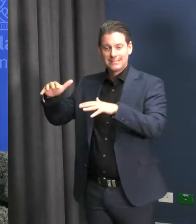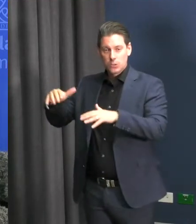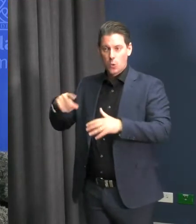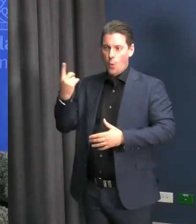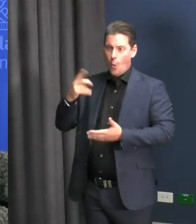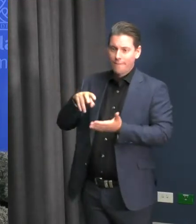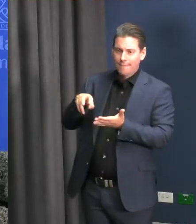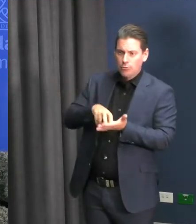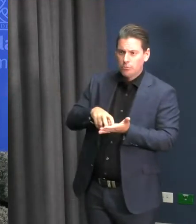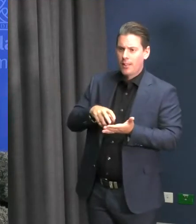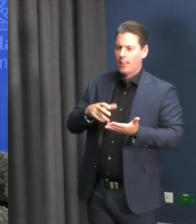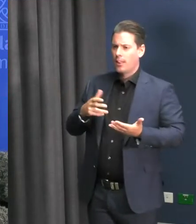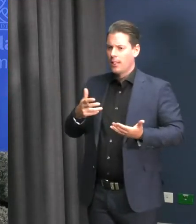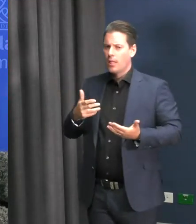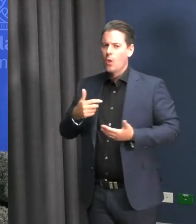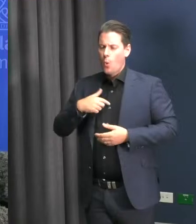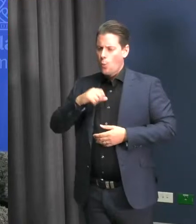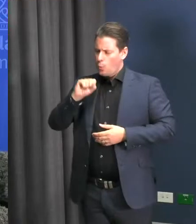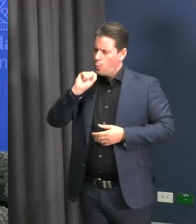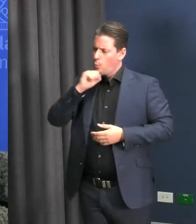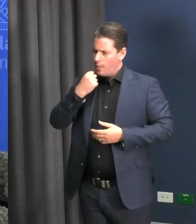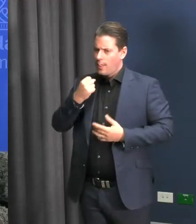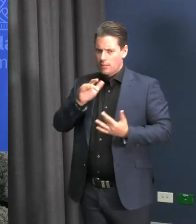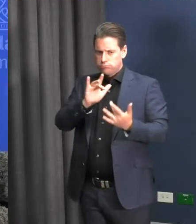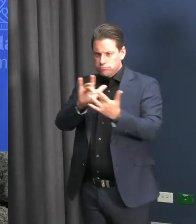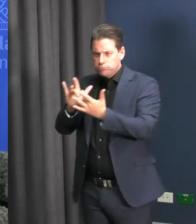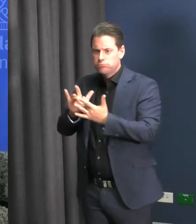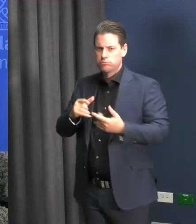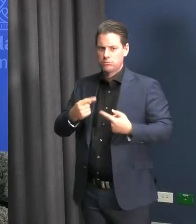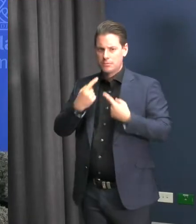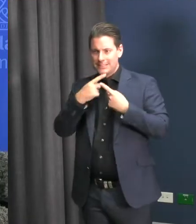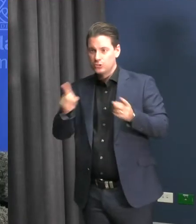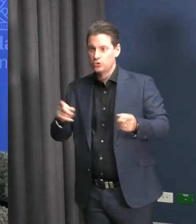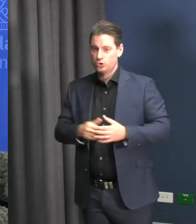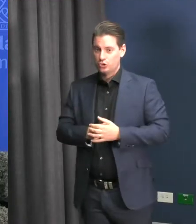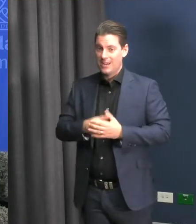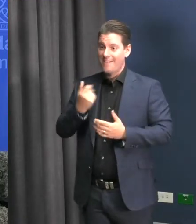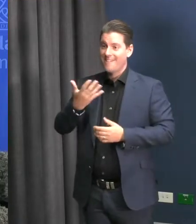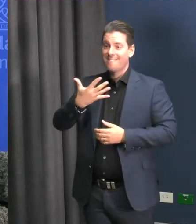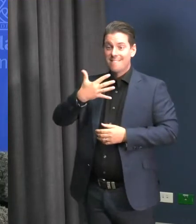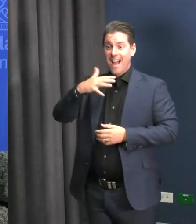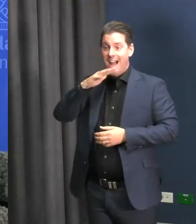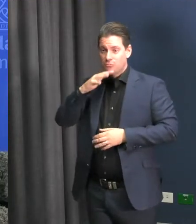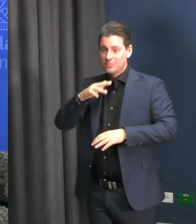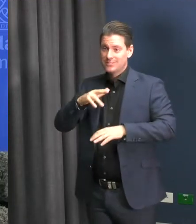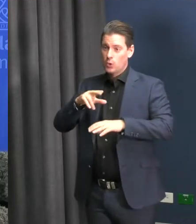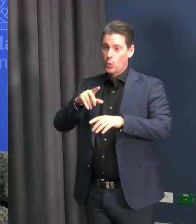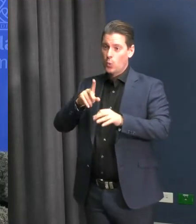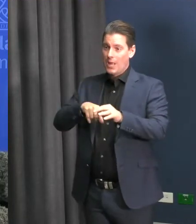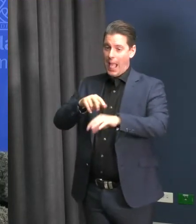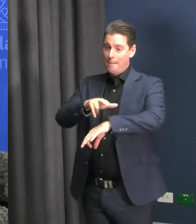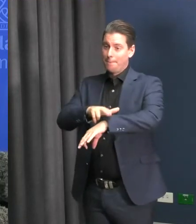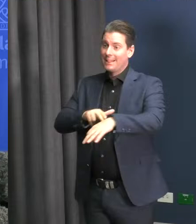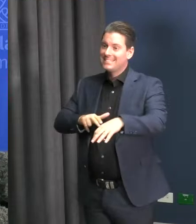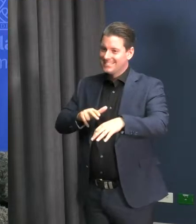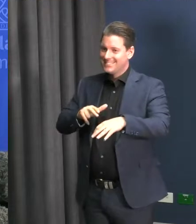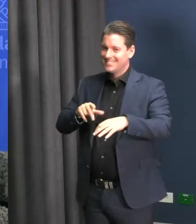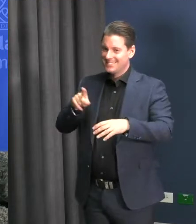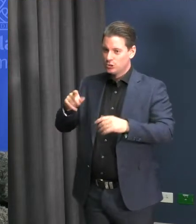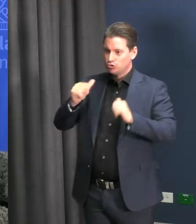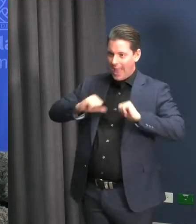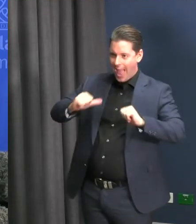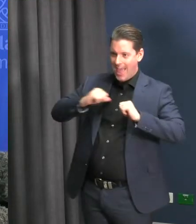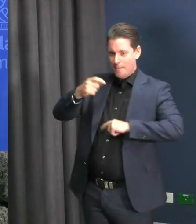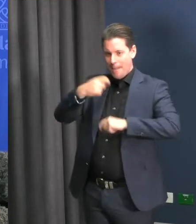Now, I mentioned the door knocking. We've got nearly 500 Queensland Police recruits who are out and about, getting their first taste of